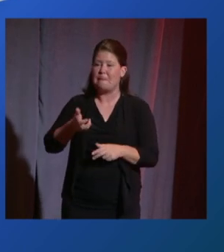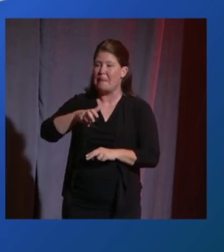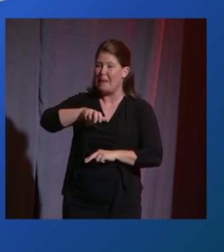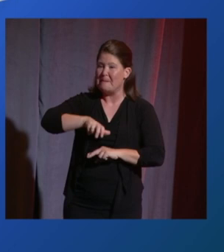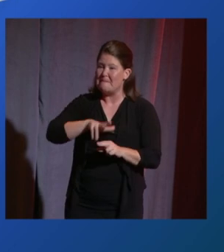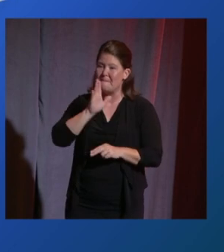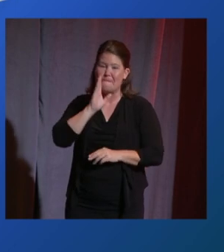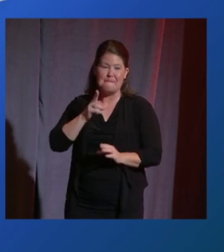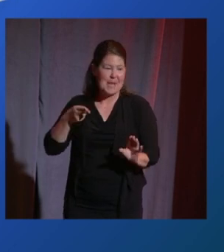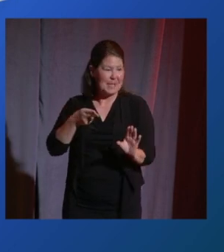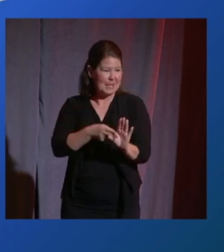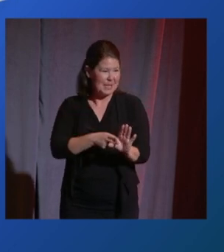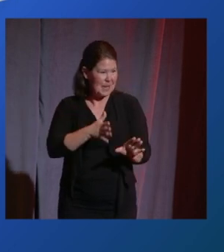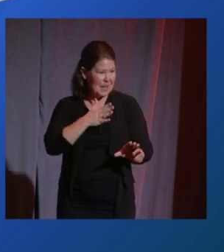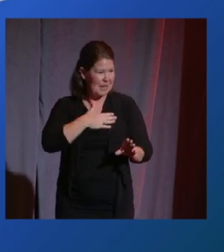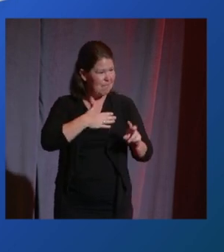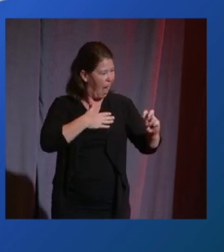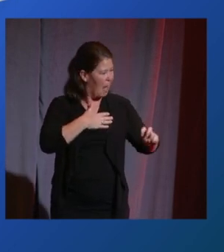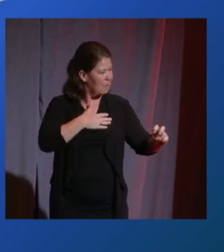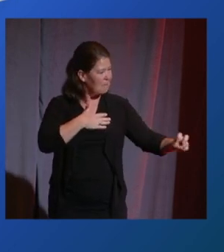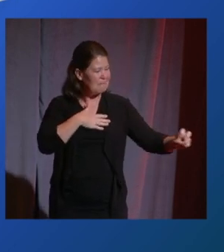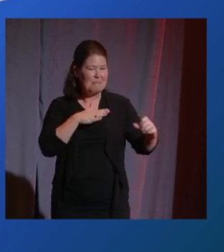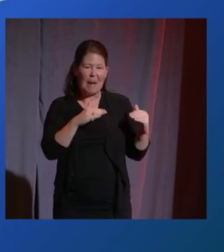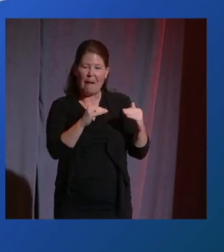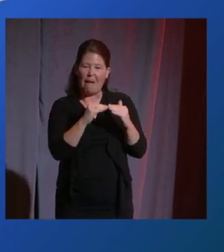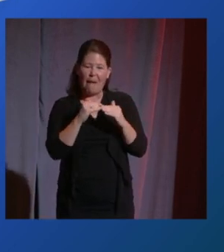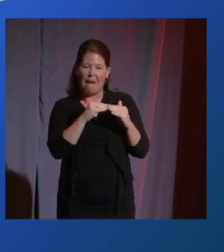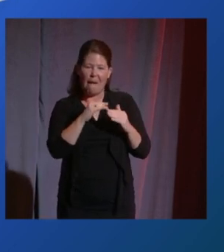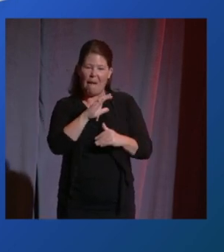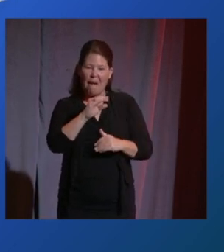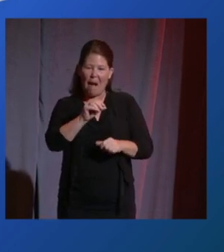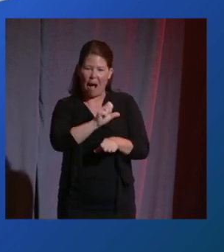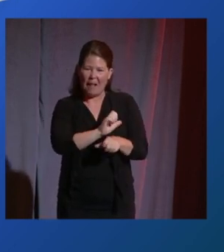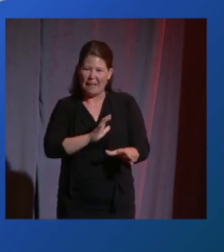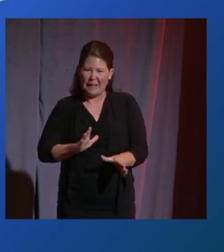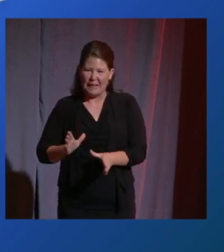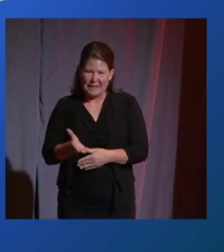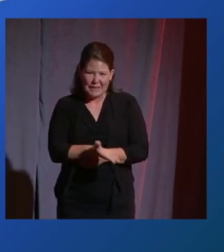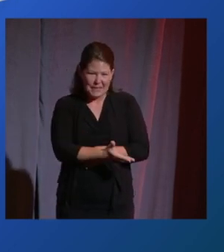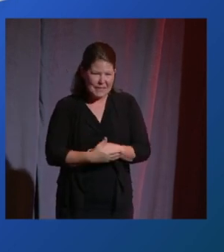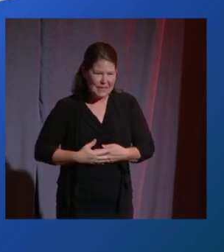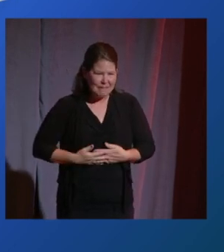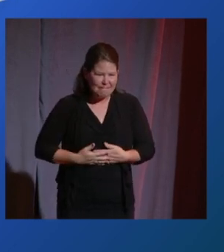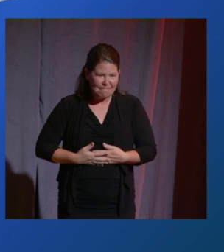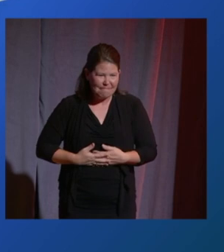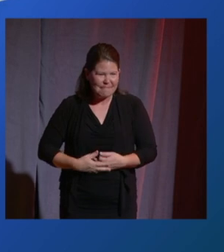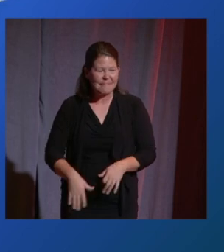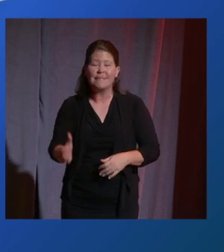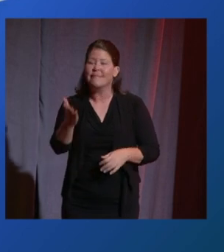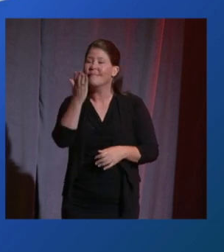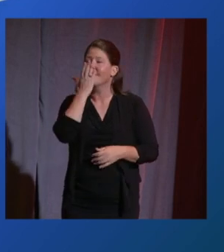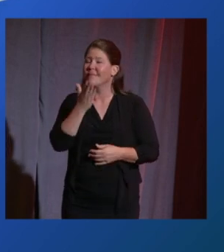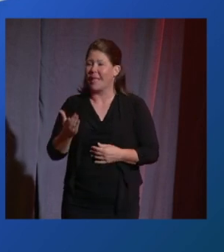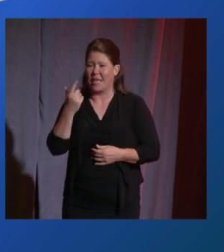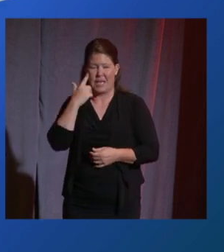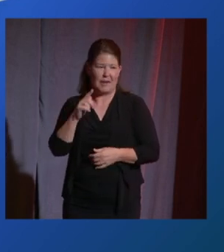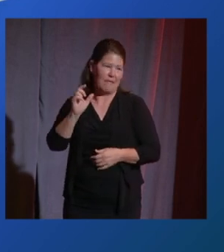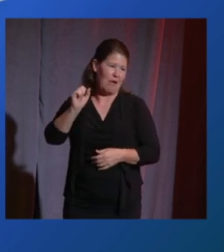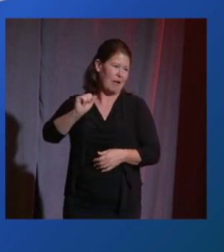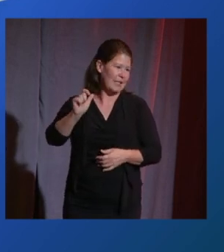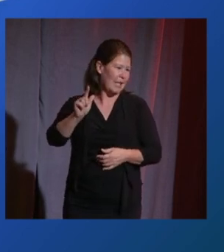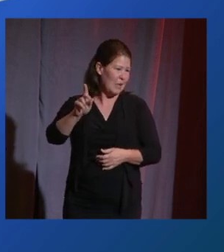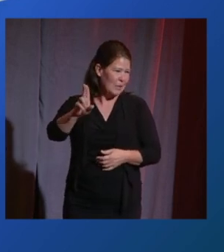join my esteemed colleagues thank you to St Louis University and thank you to NGA for